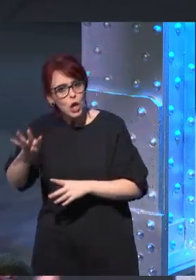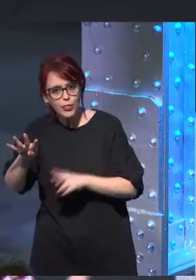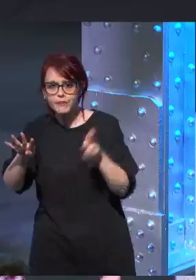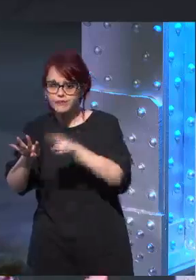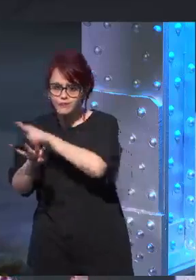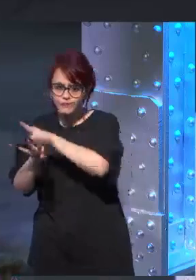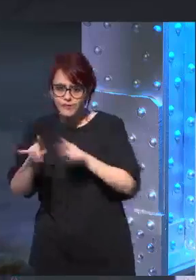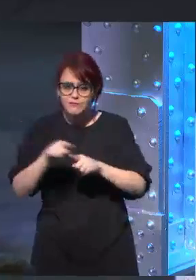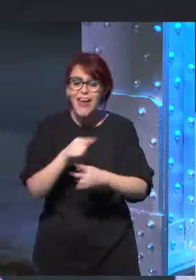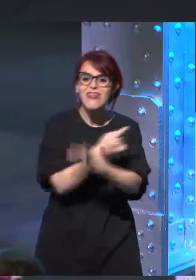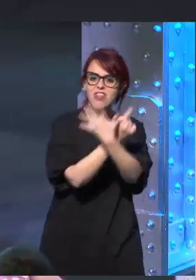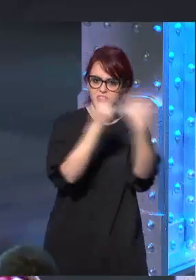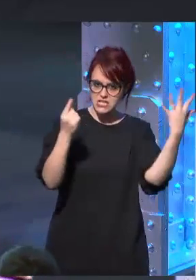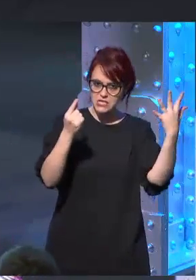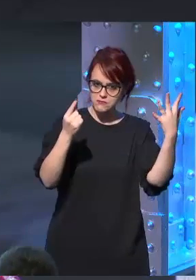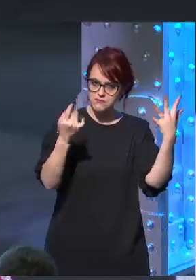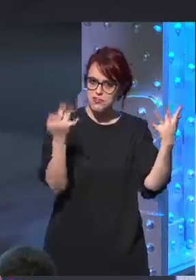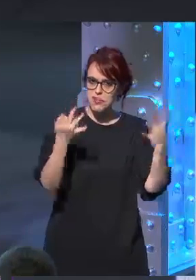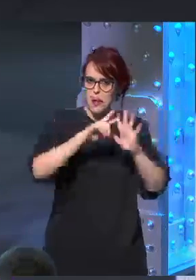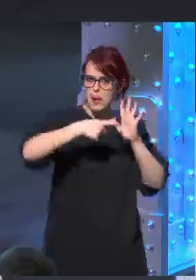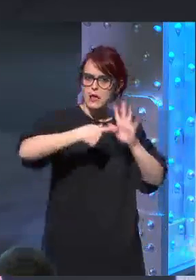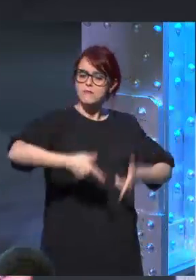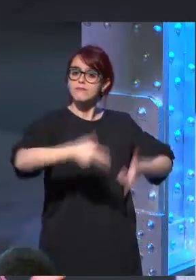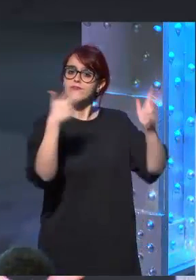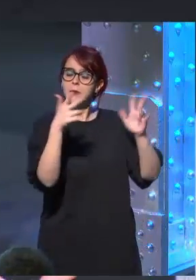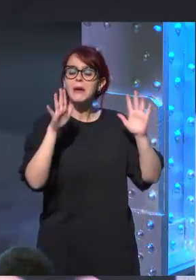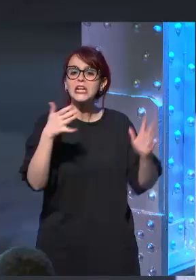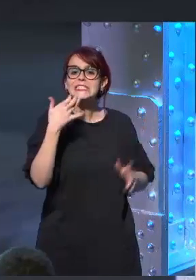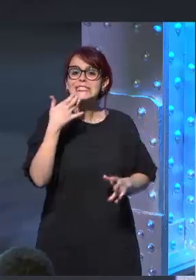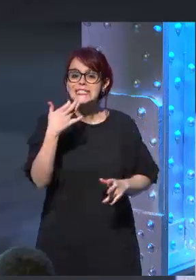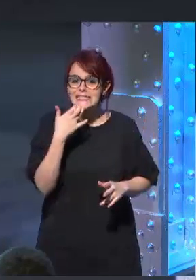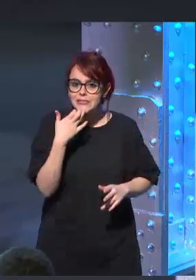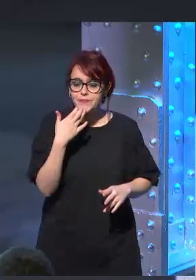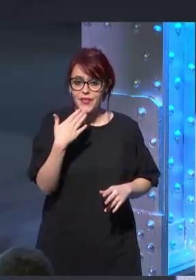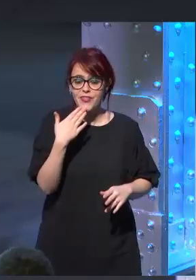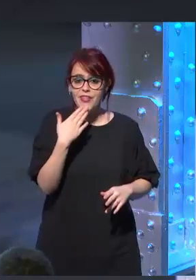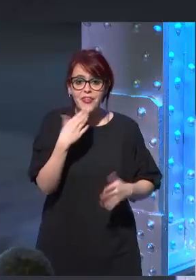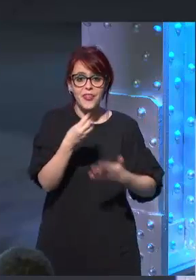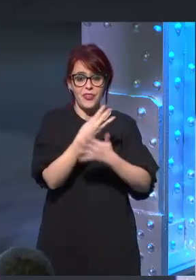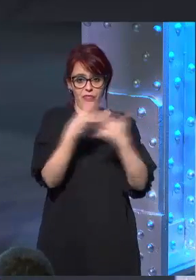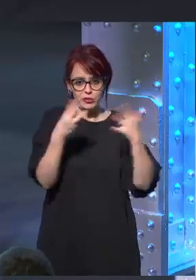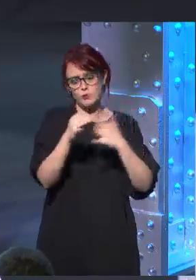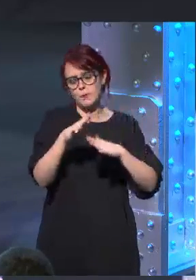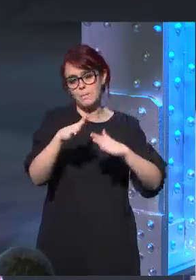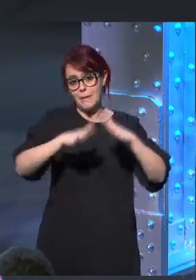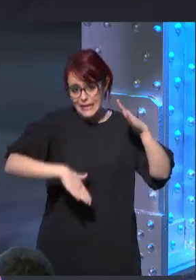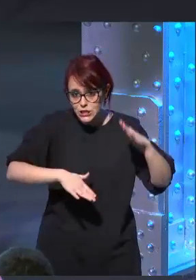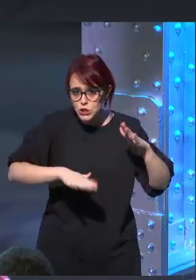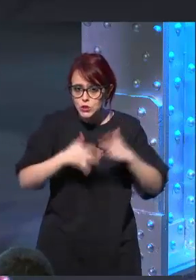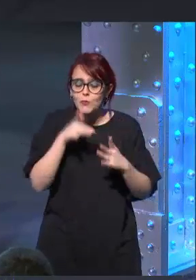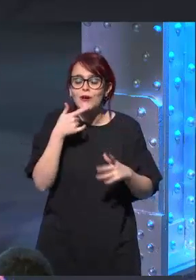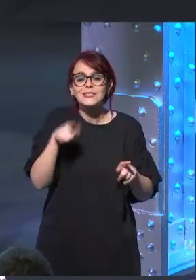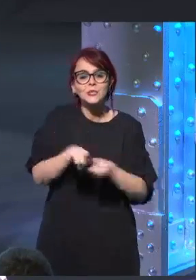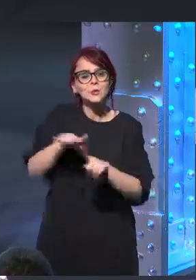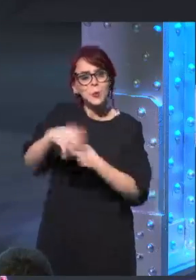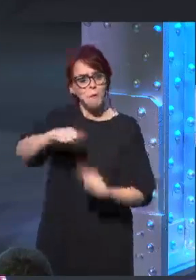16, but from 16 to 18, that it is when they claim for privacy. No matter they have less than 18 years old, we shouldn't